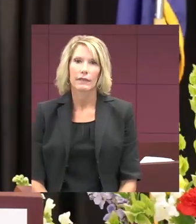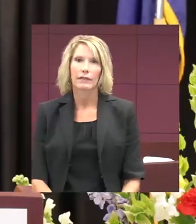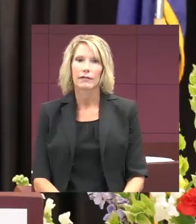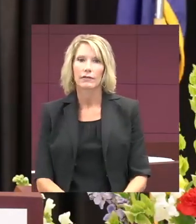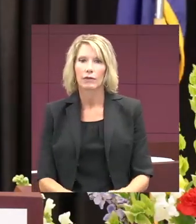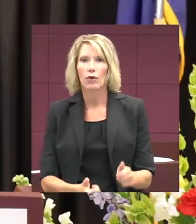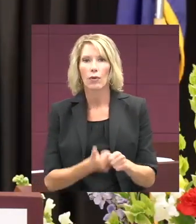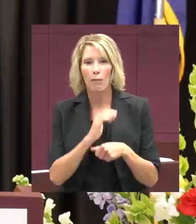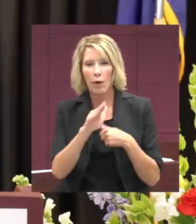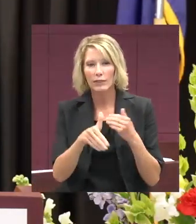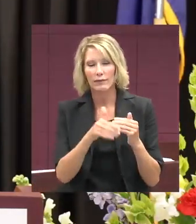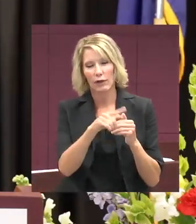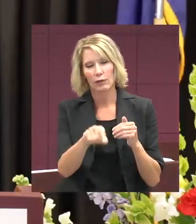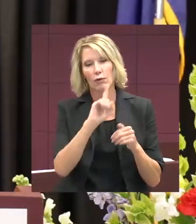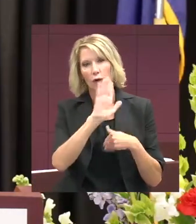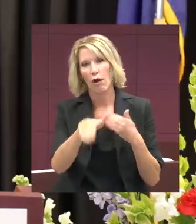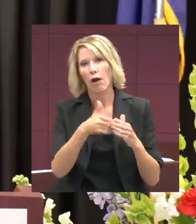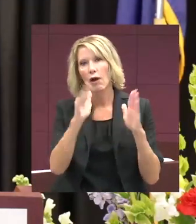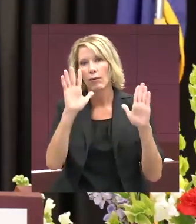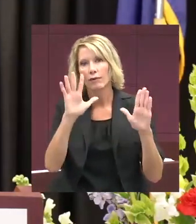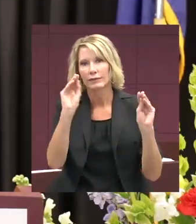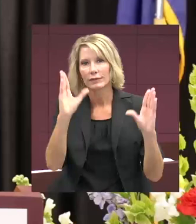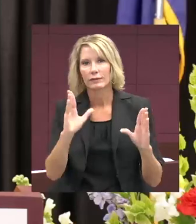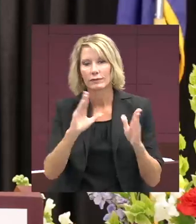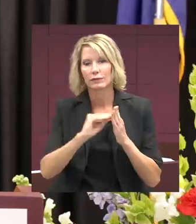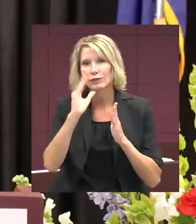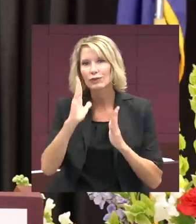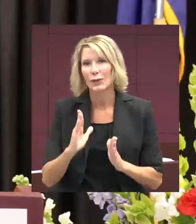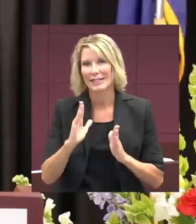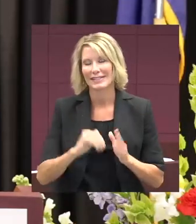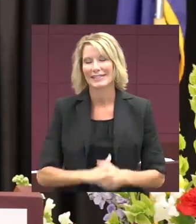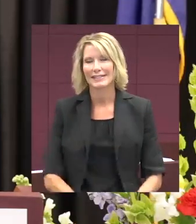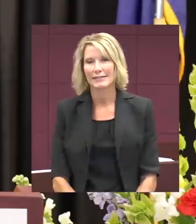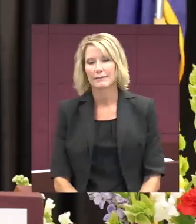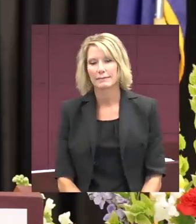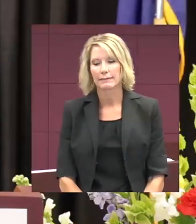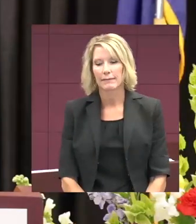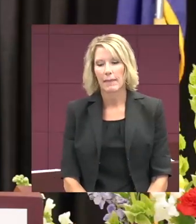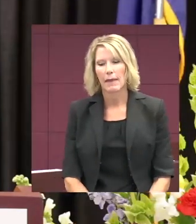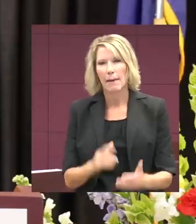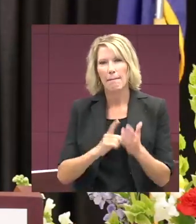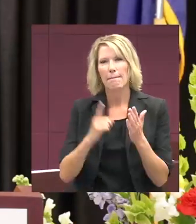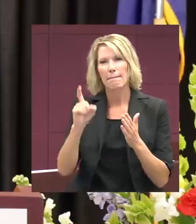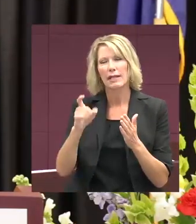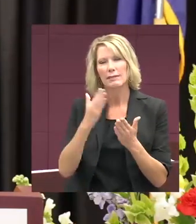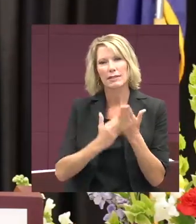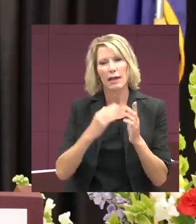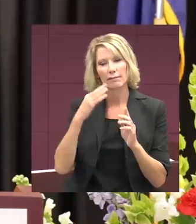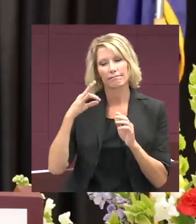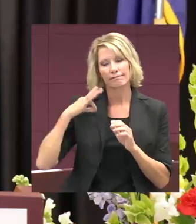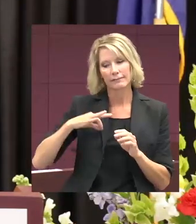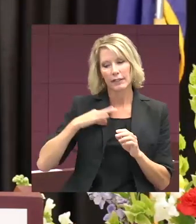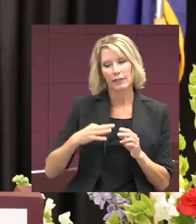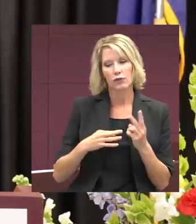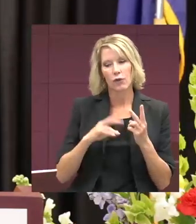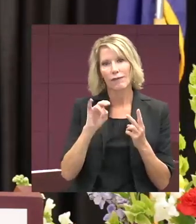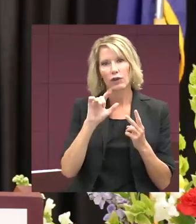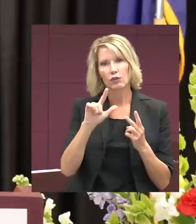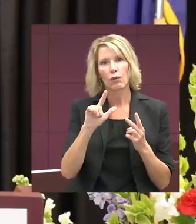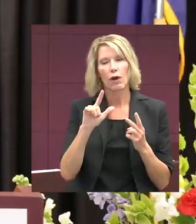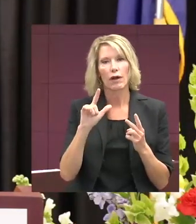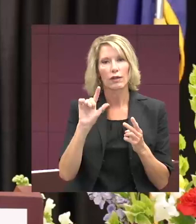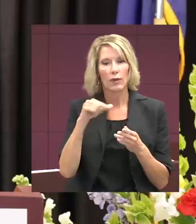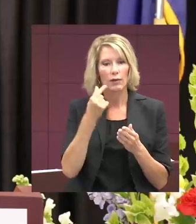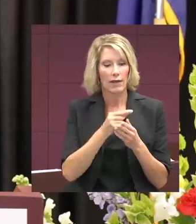most of all, you are wonderful. I also thought there must be some advantages to a virtual graduation. The two top of mind